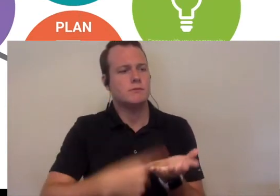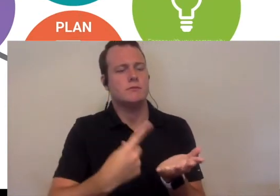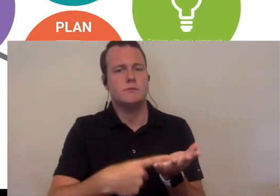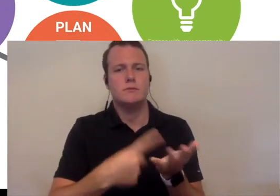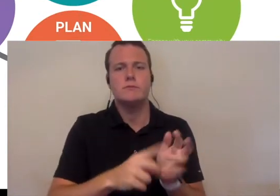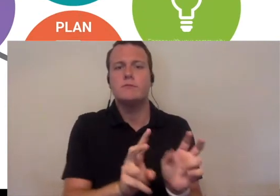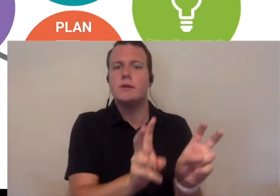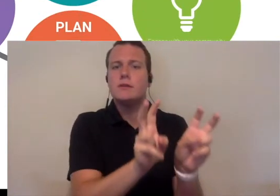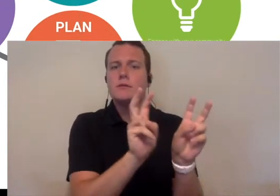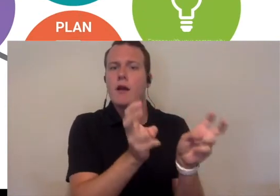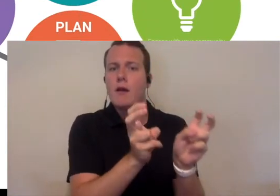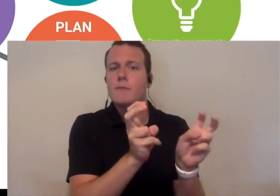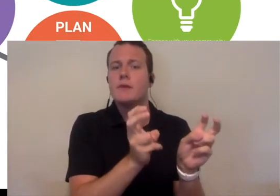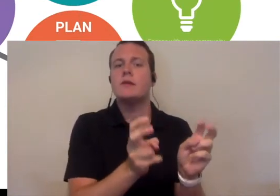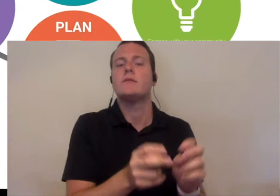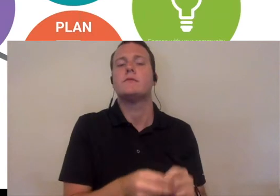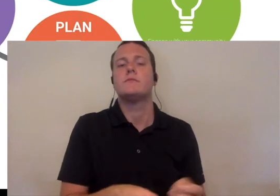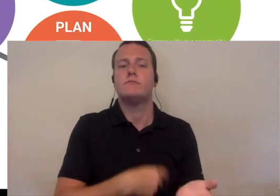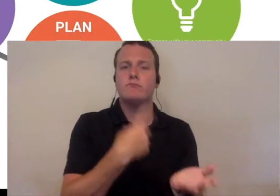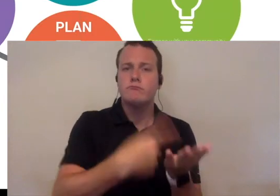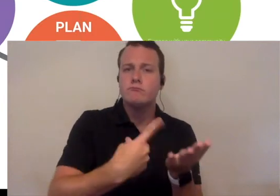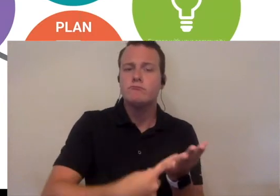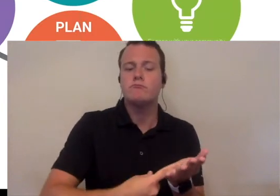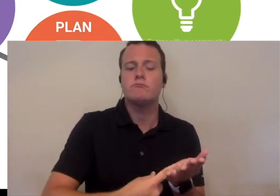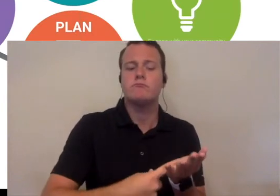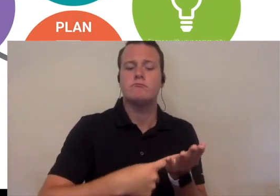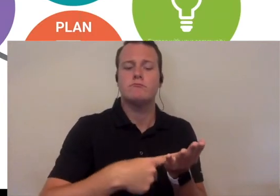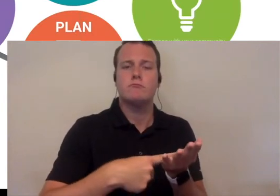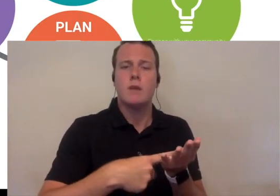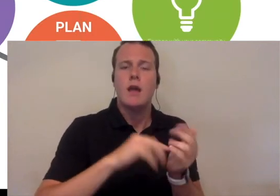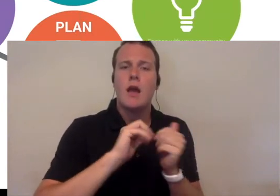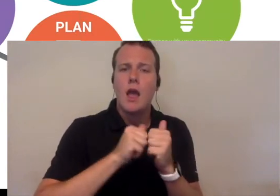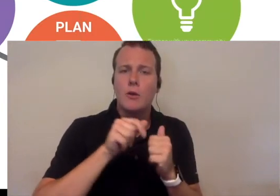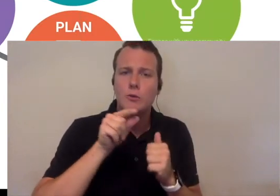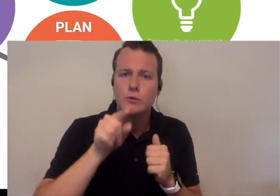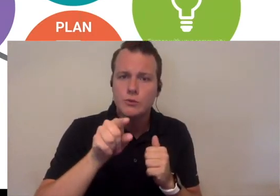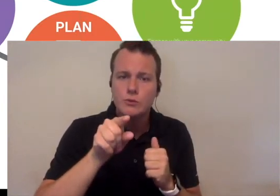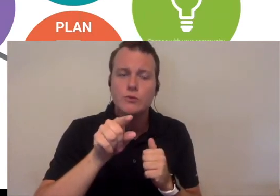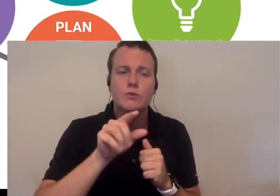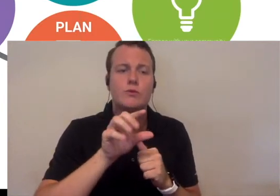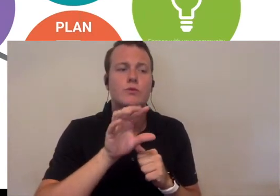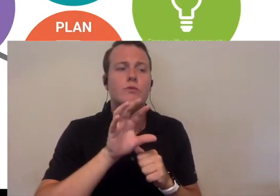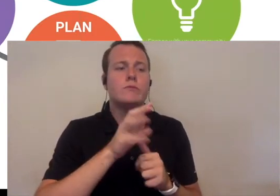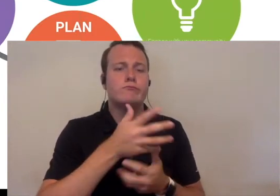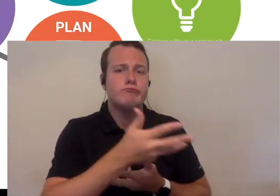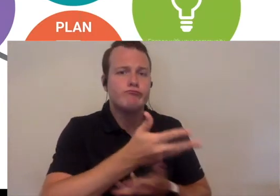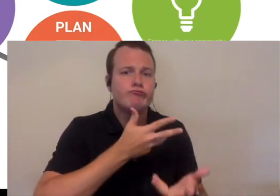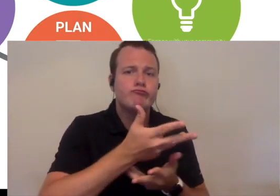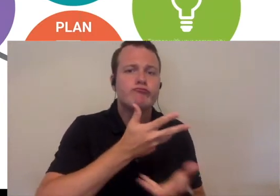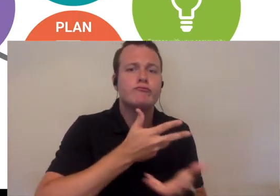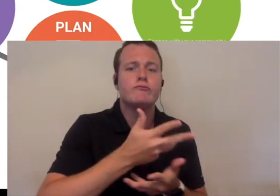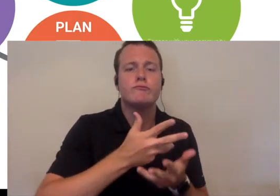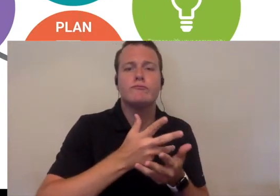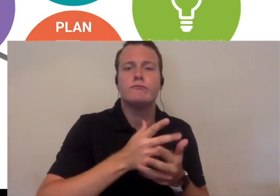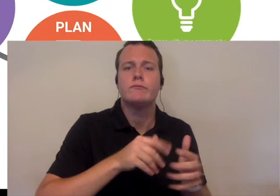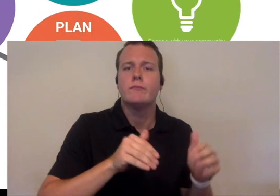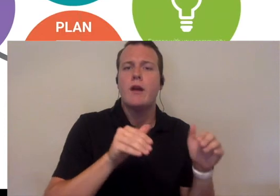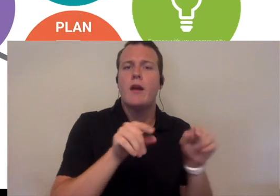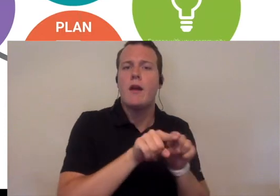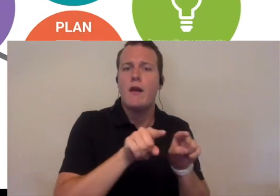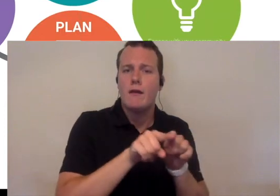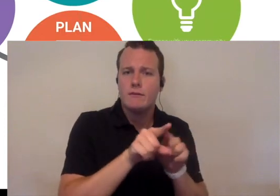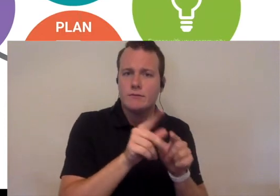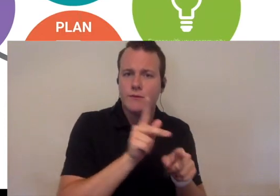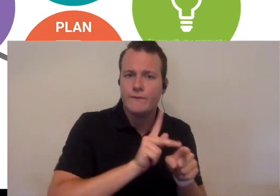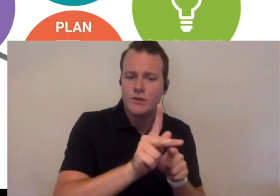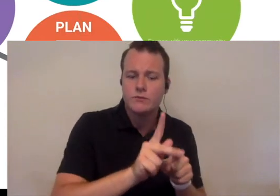to discuss with them how you can engage with them as a professional. You want to have a plan. You want to have a plan when you